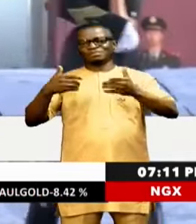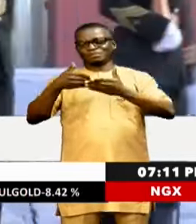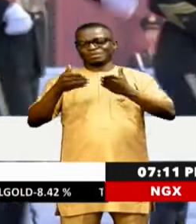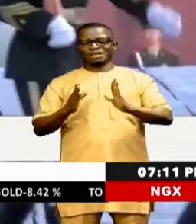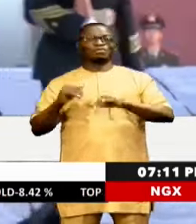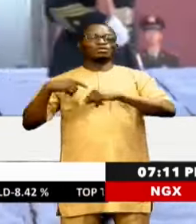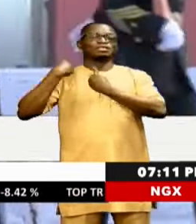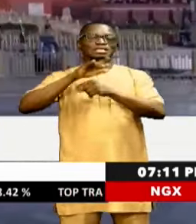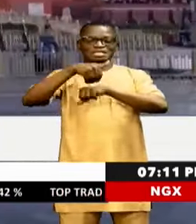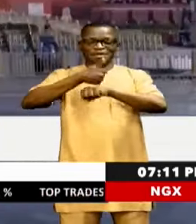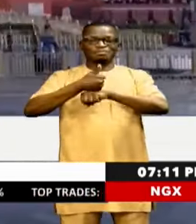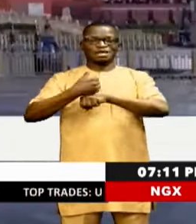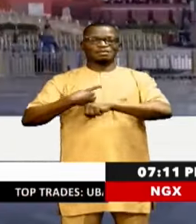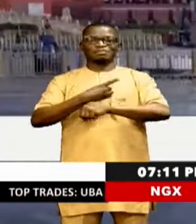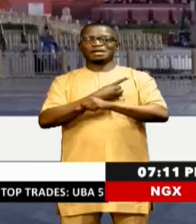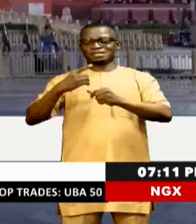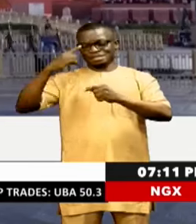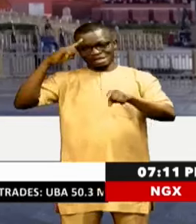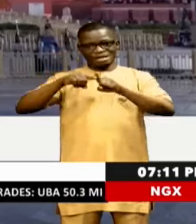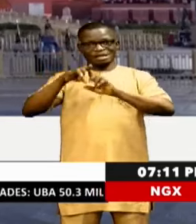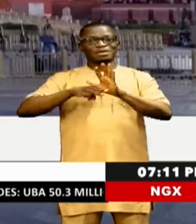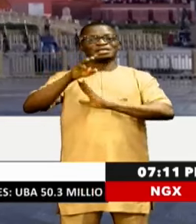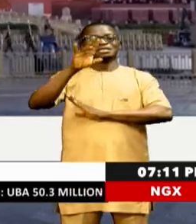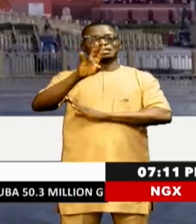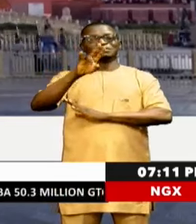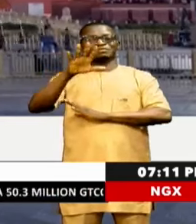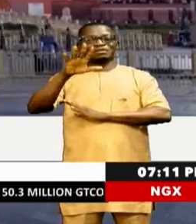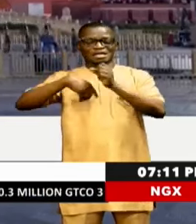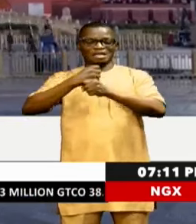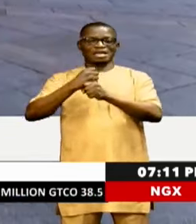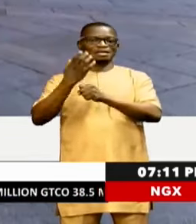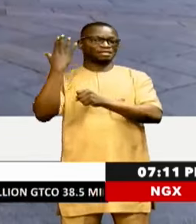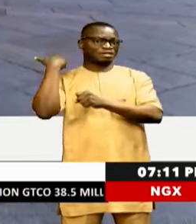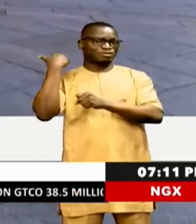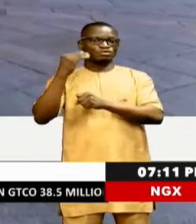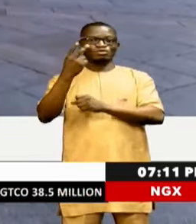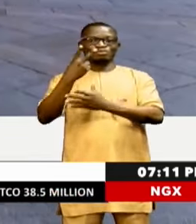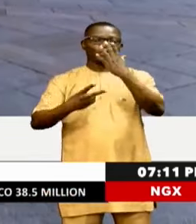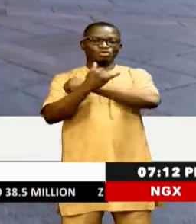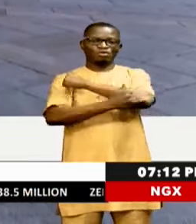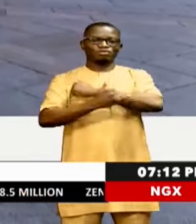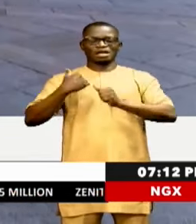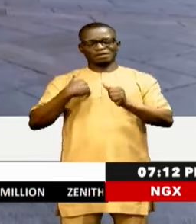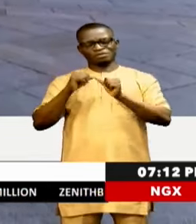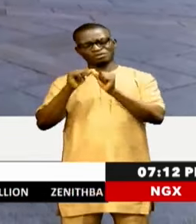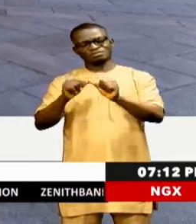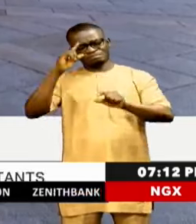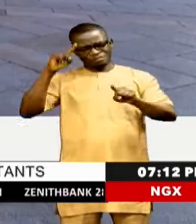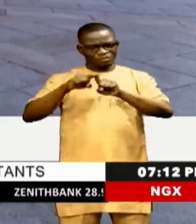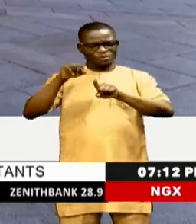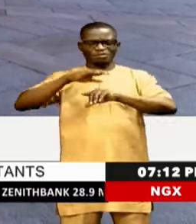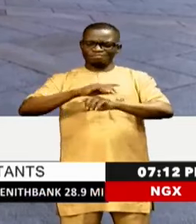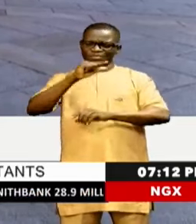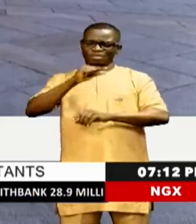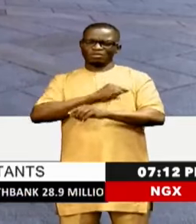the establishment of diplomatic ties 75 years ago, the two sides have continuously upgraded the quality of